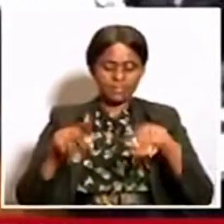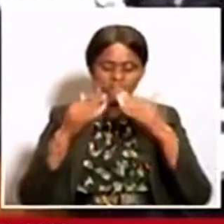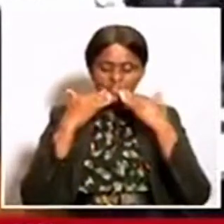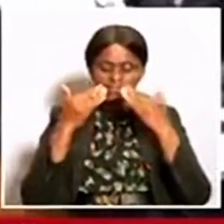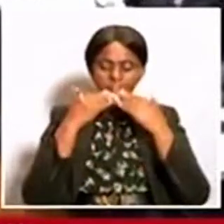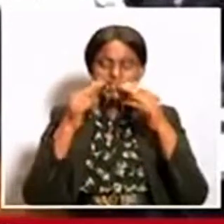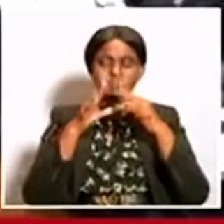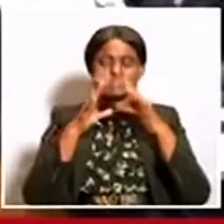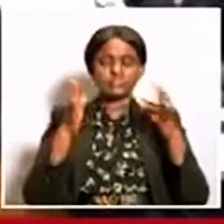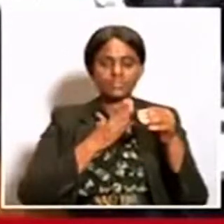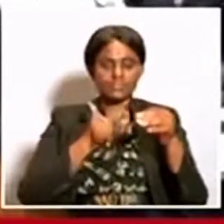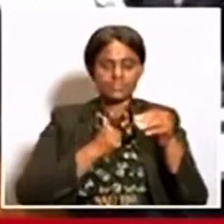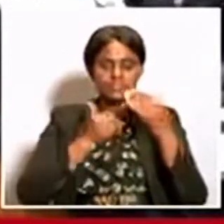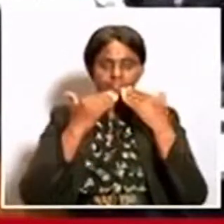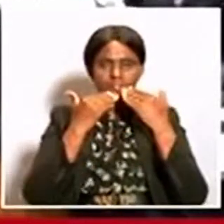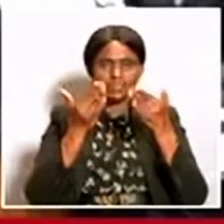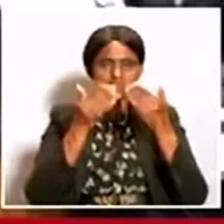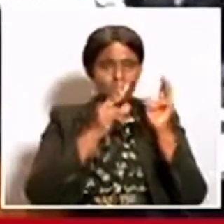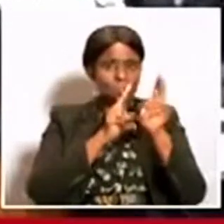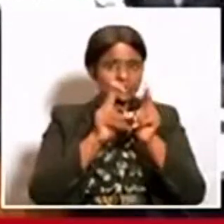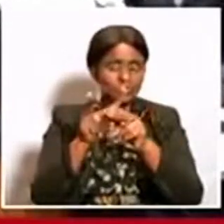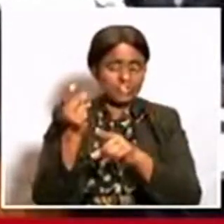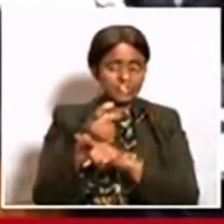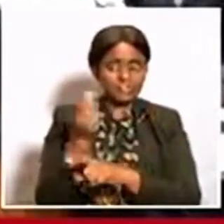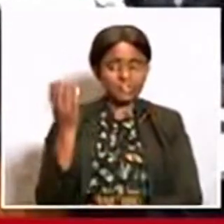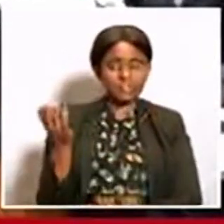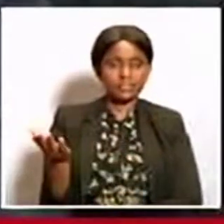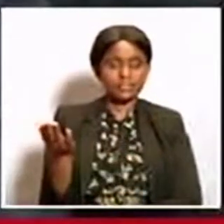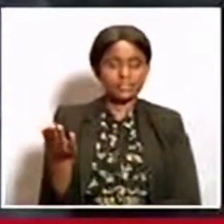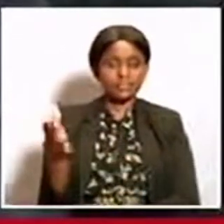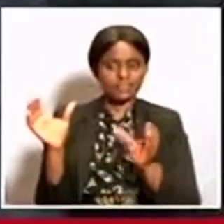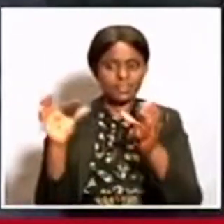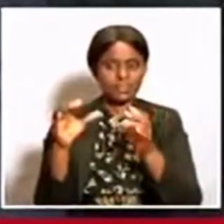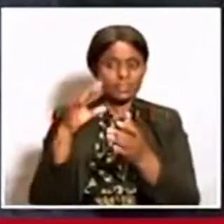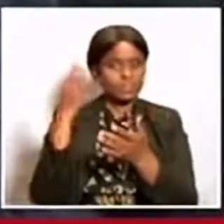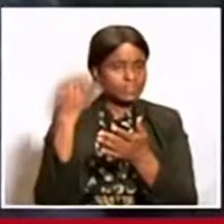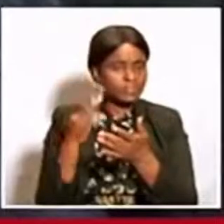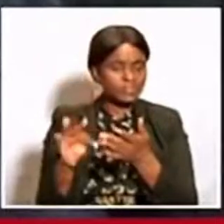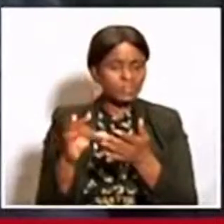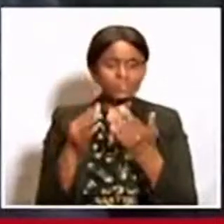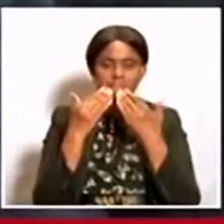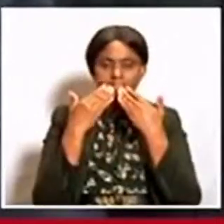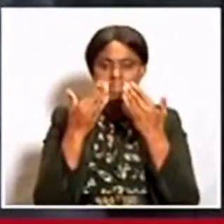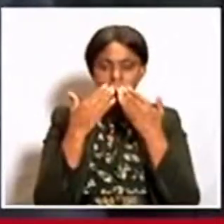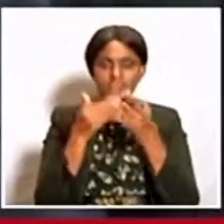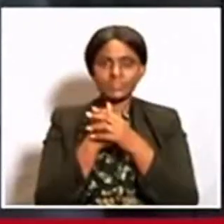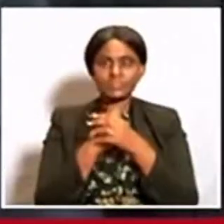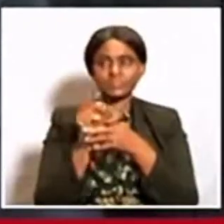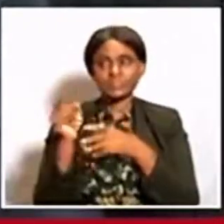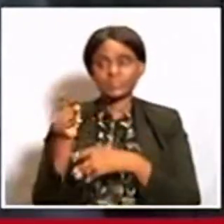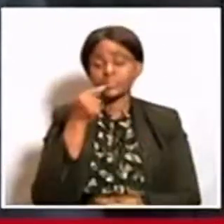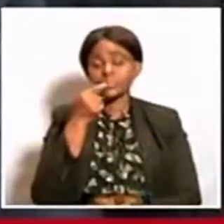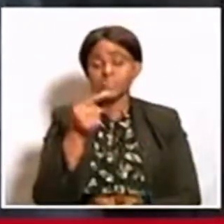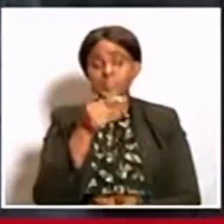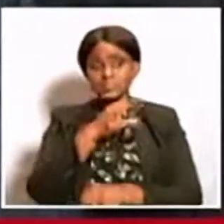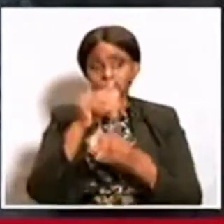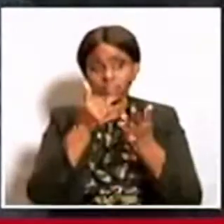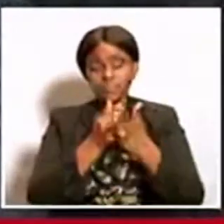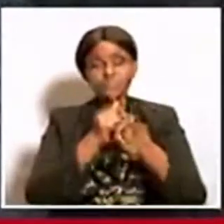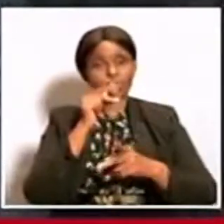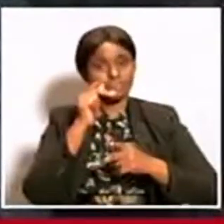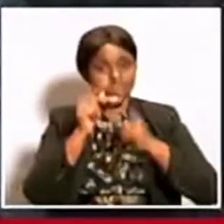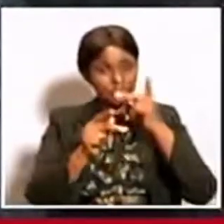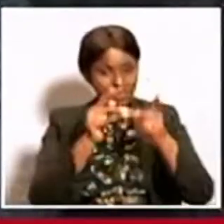I appreciate the responses from the Council Secretary. You are saying that all the